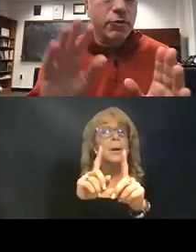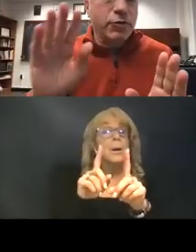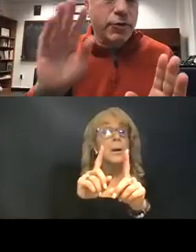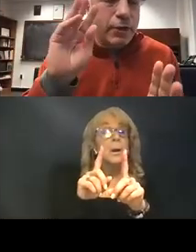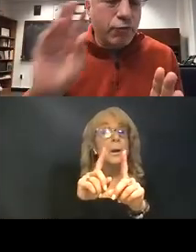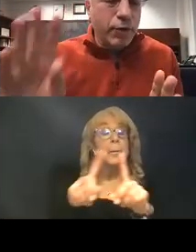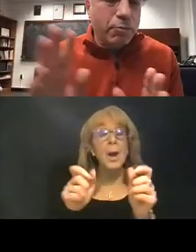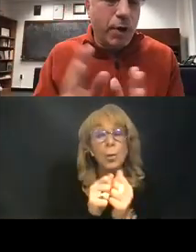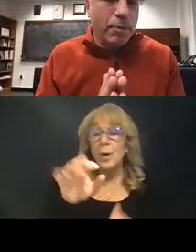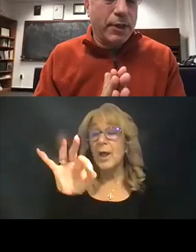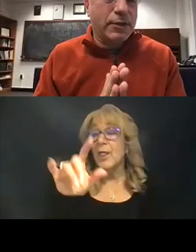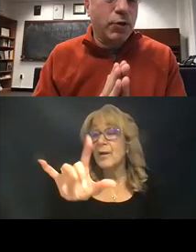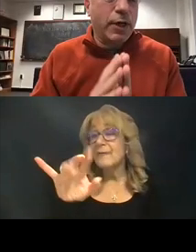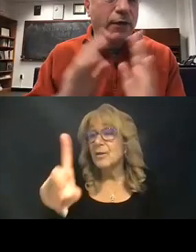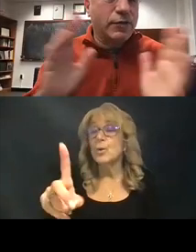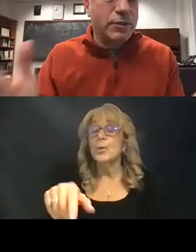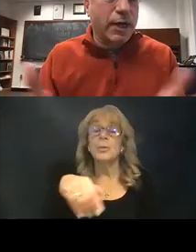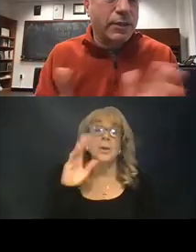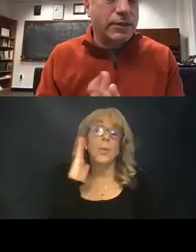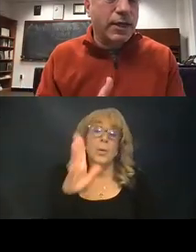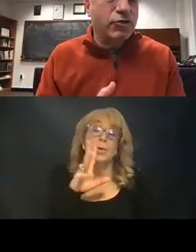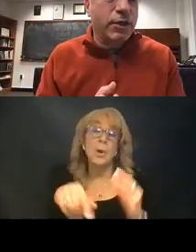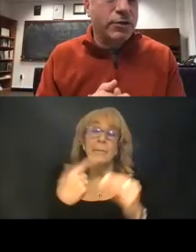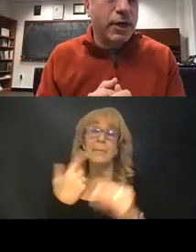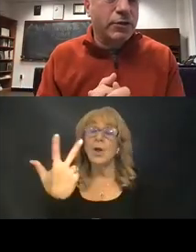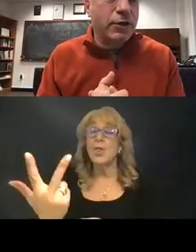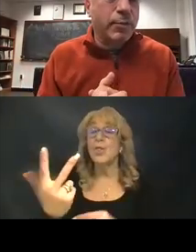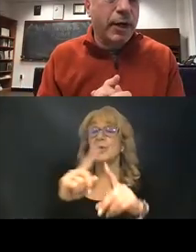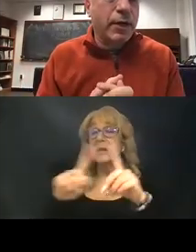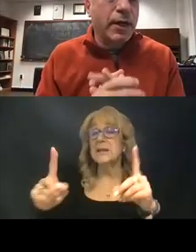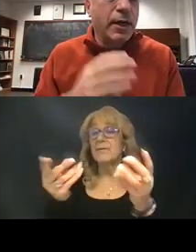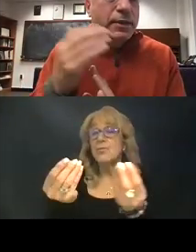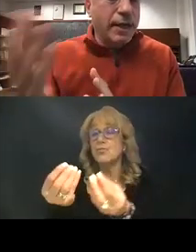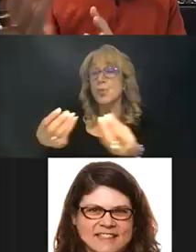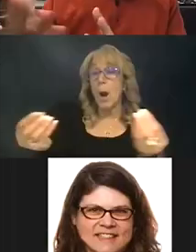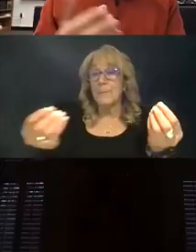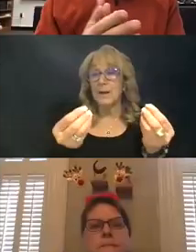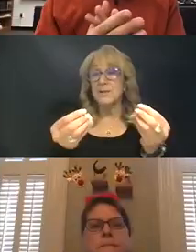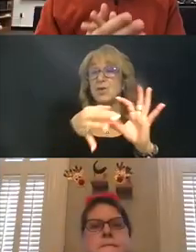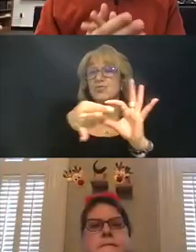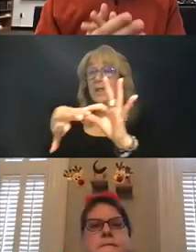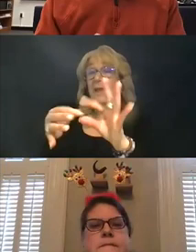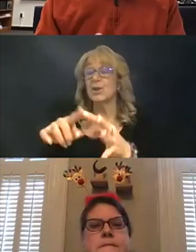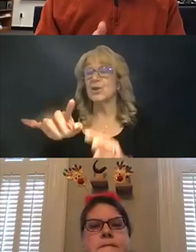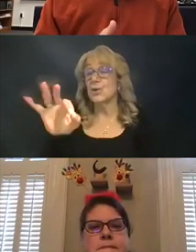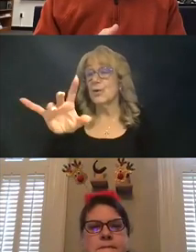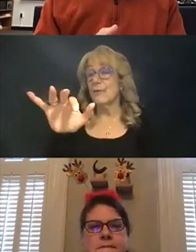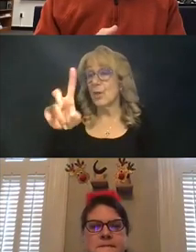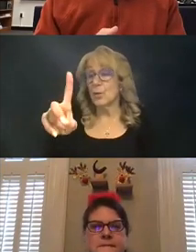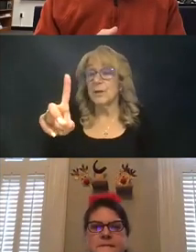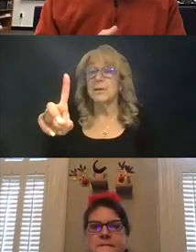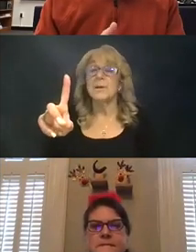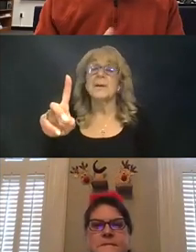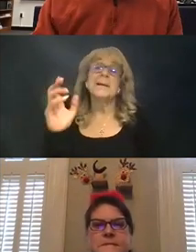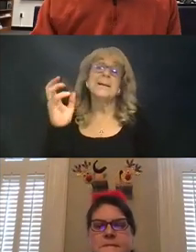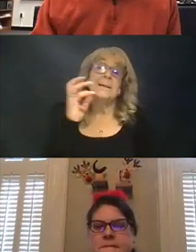to introduce you now to three properties, and we're going to have some scientists and engineers now tell you about density, viscosity, and